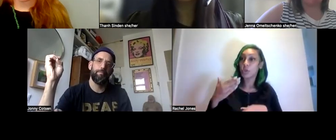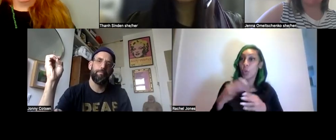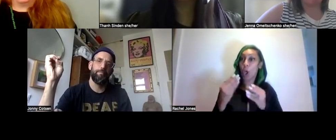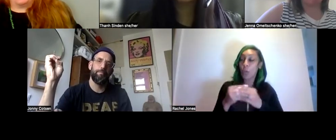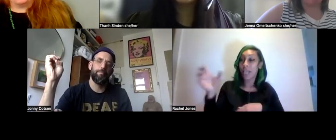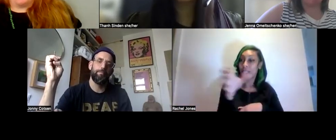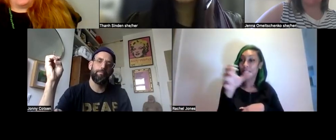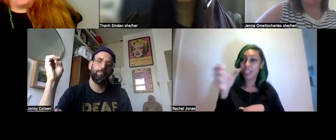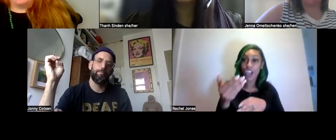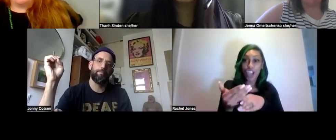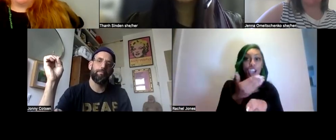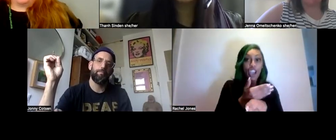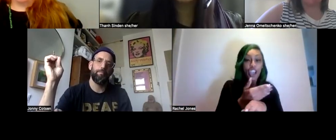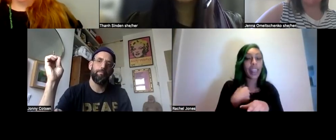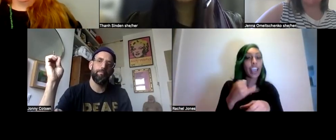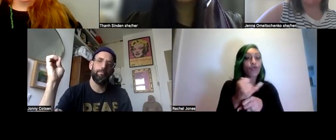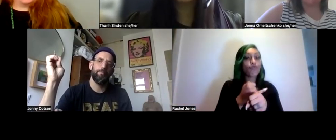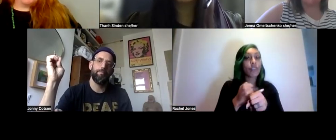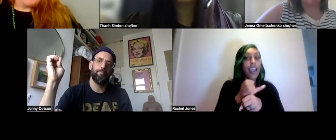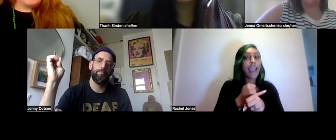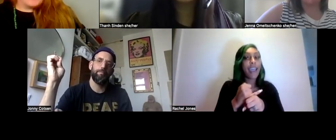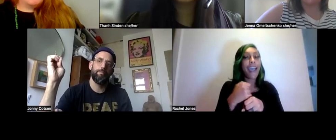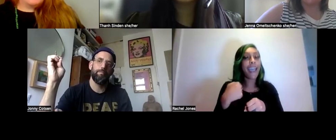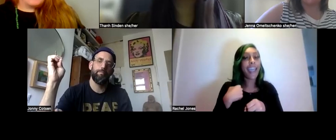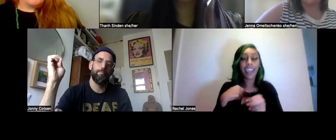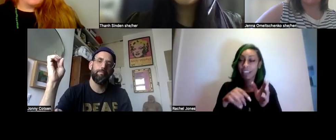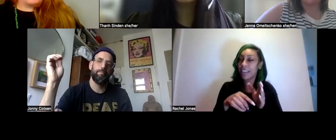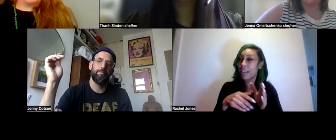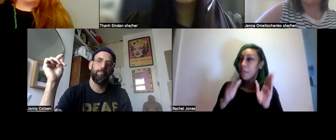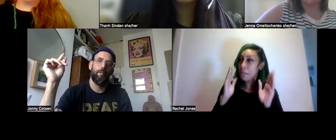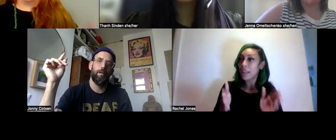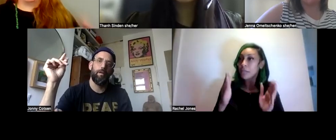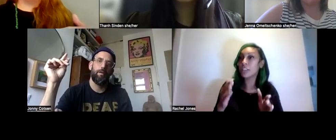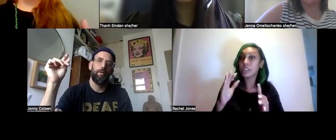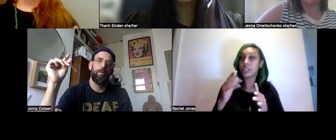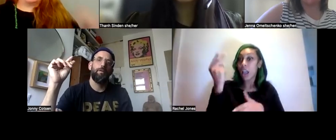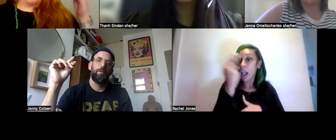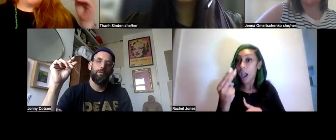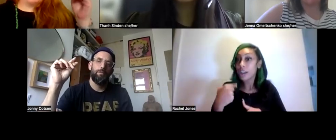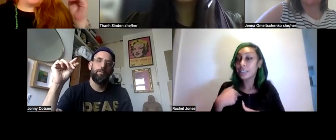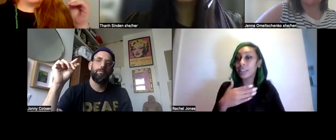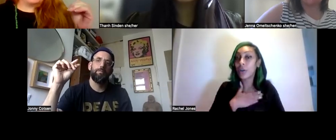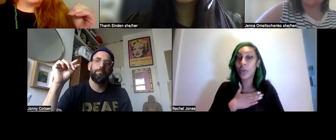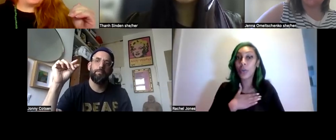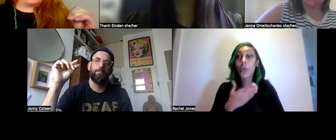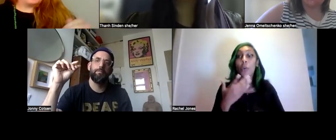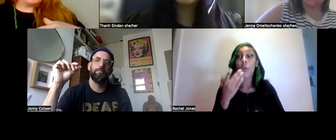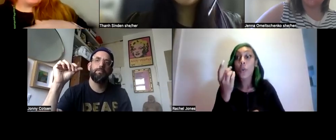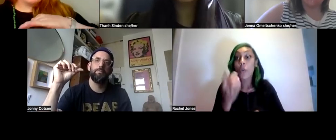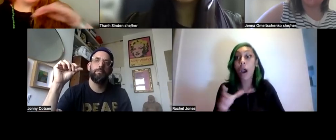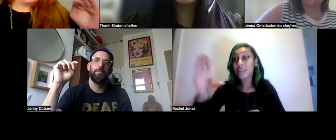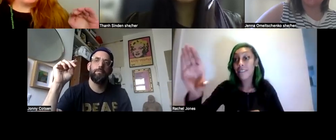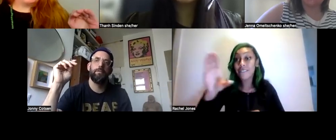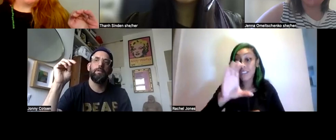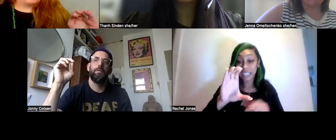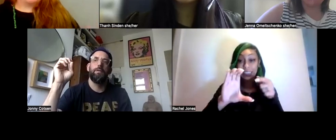that at Graeae we've really kind of ramped up. It's sort of like, even like once the funding is there, and it